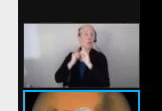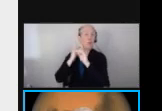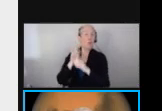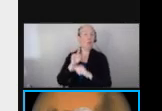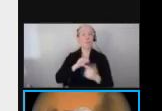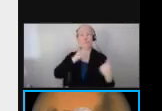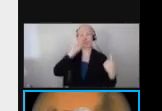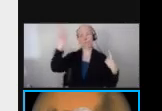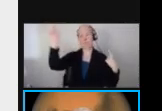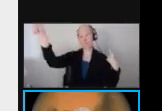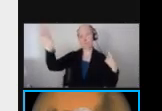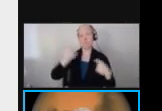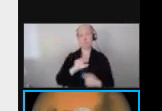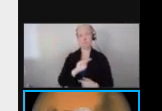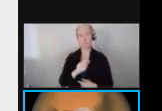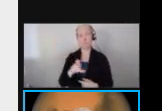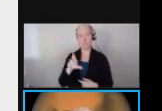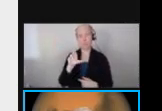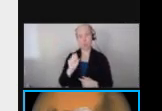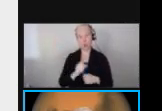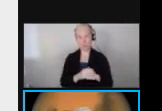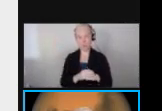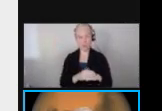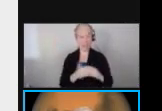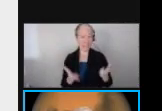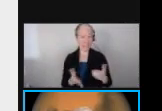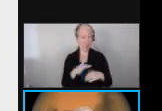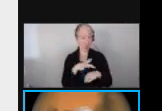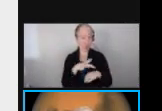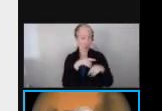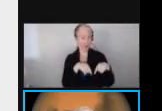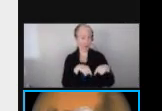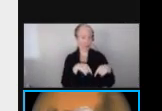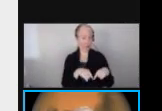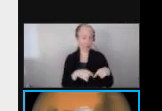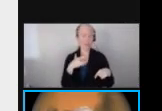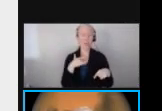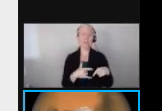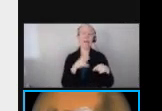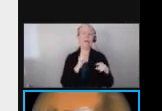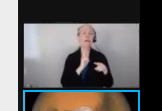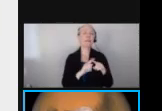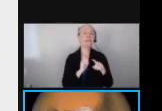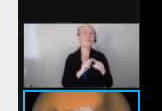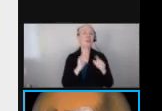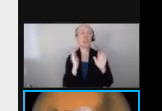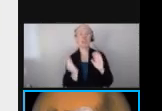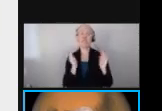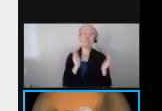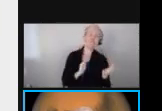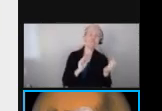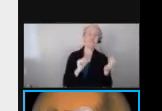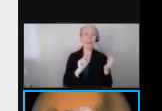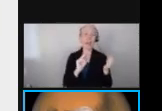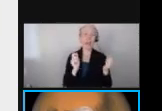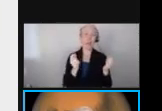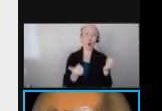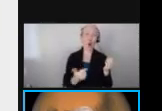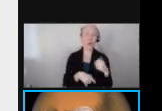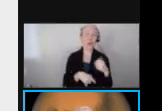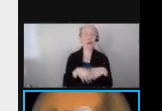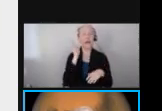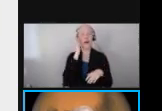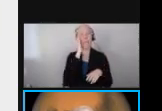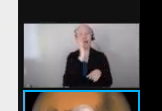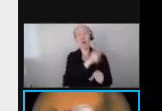a combination of different analogs that we have, whether they're bed rest or